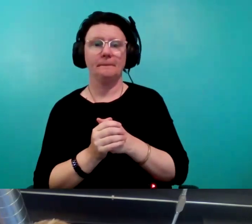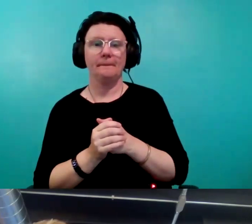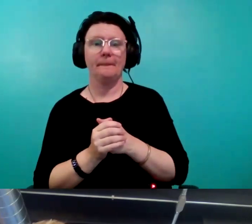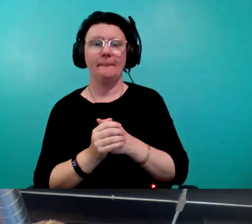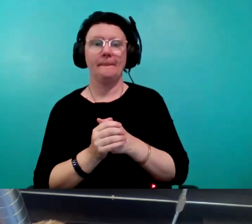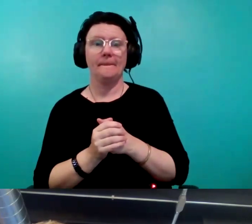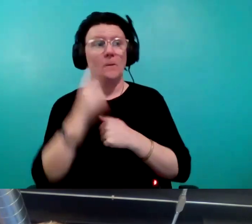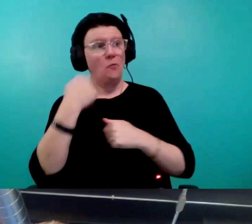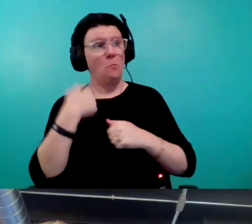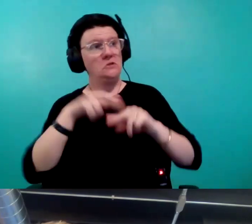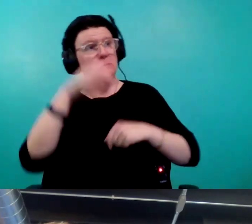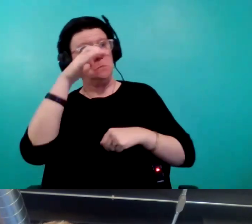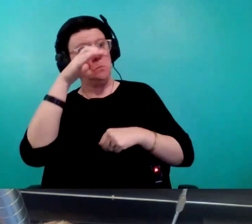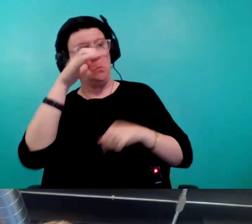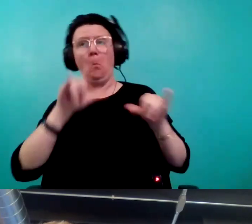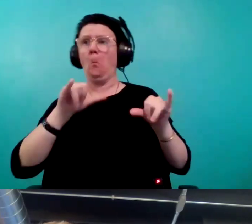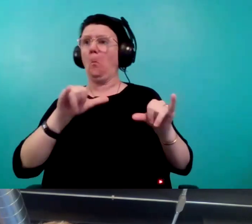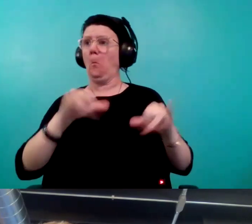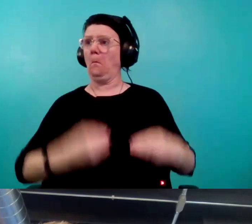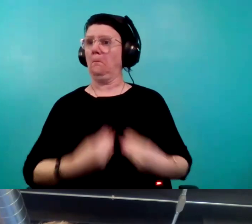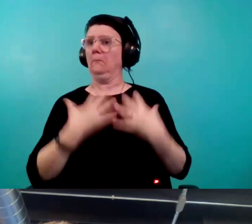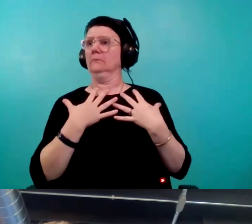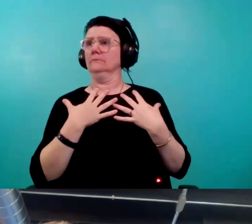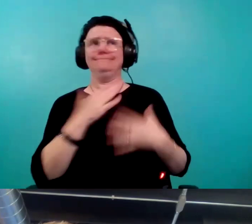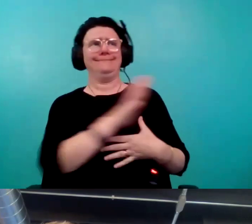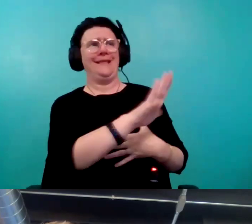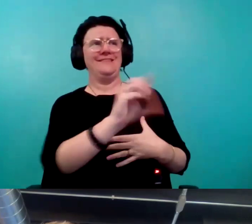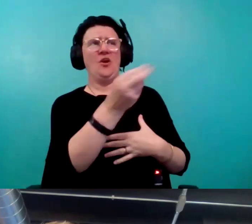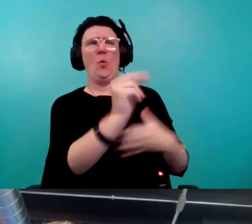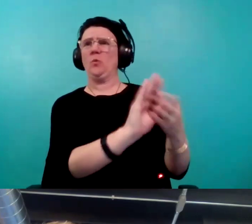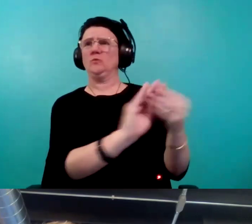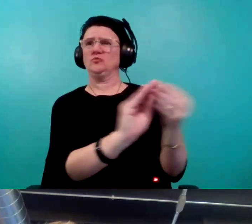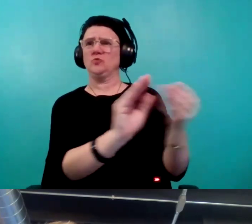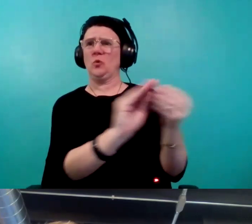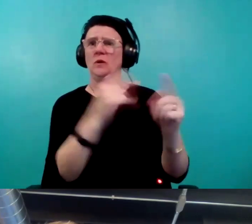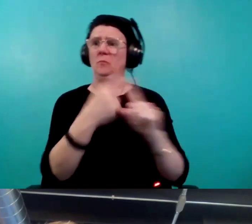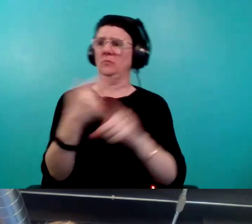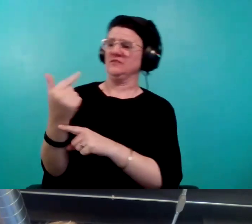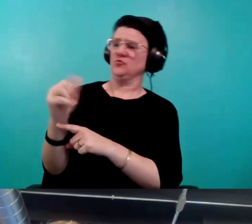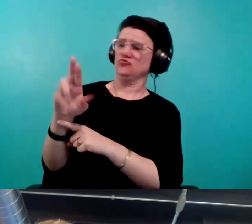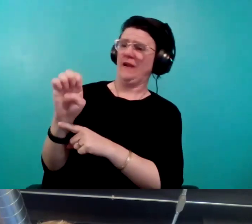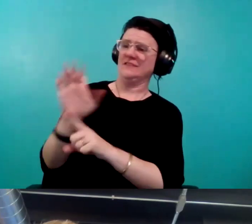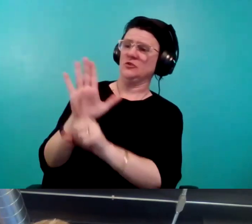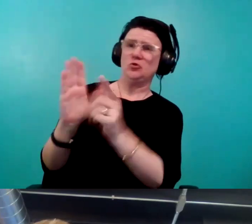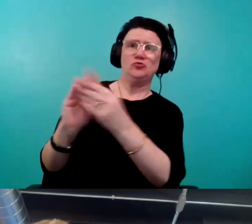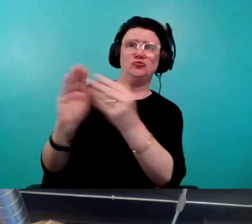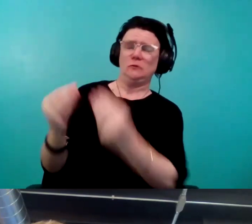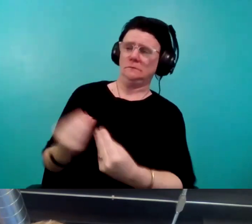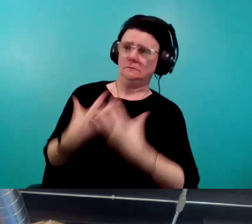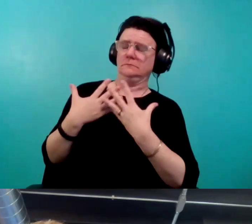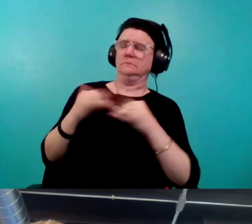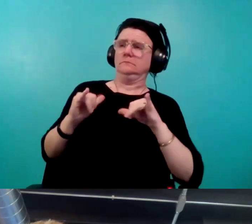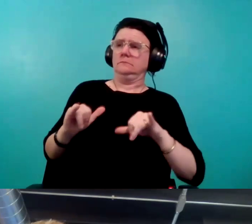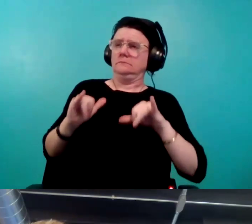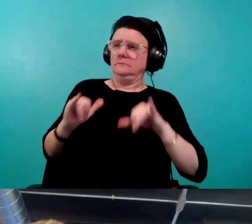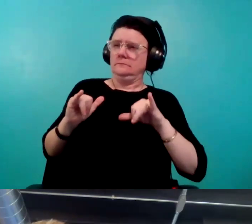very, very inspiring to have students share Grace's story, help me understand